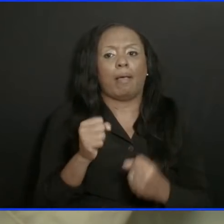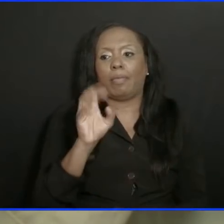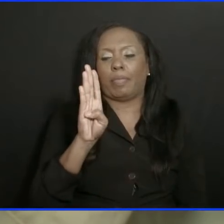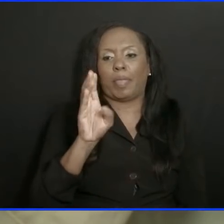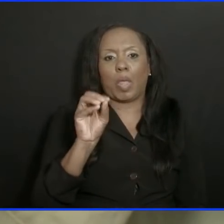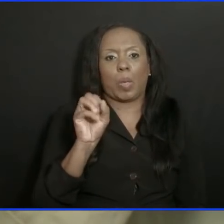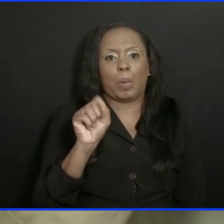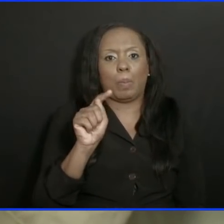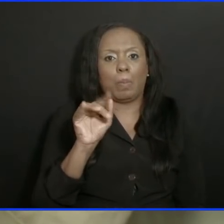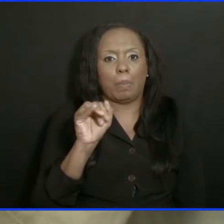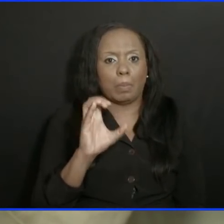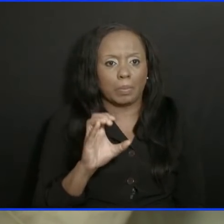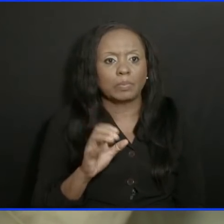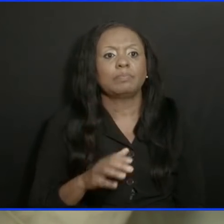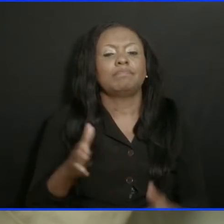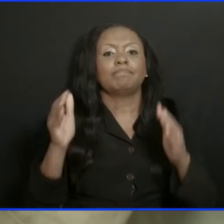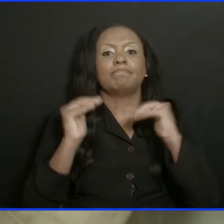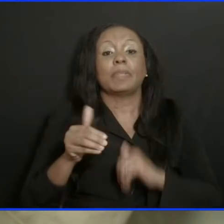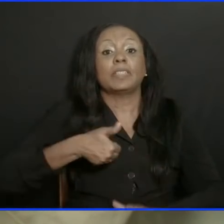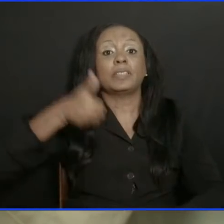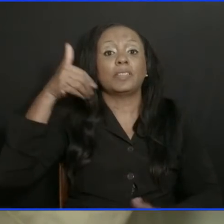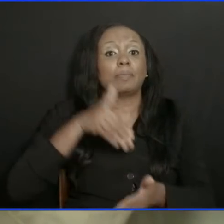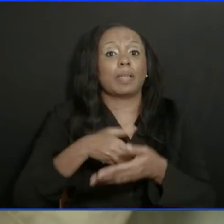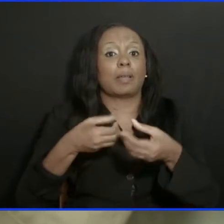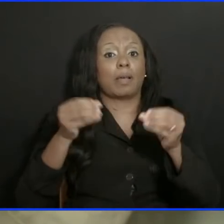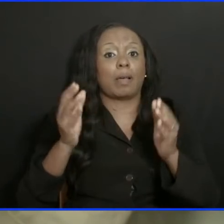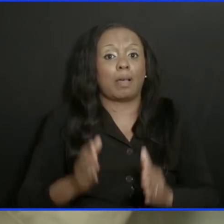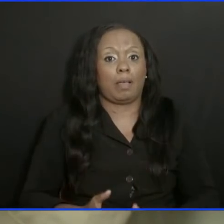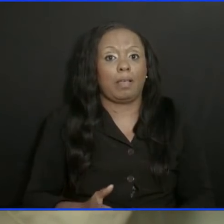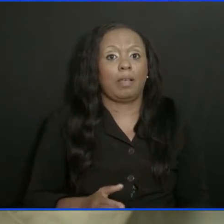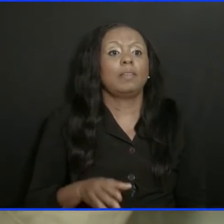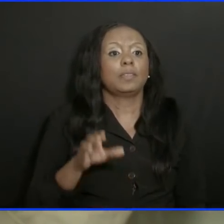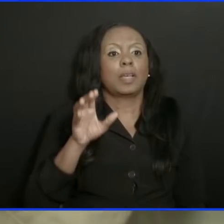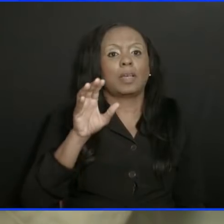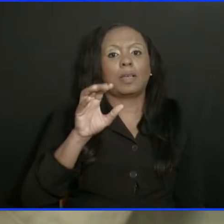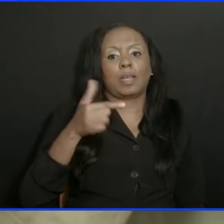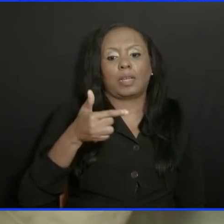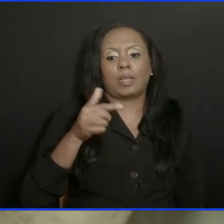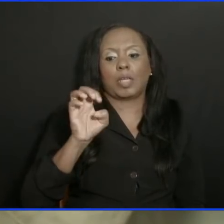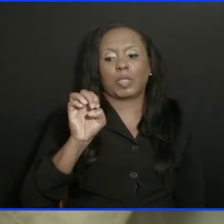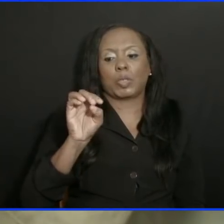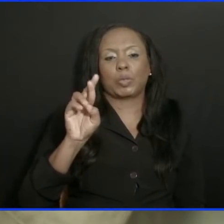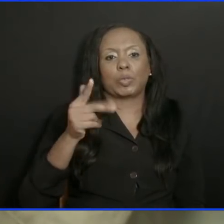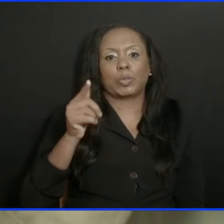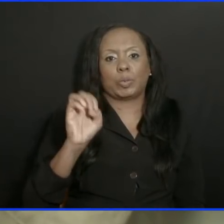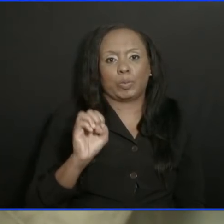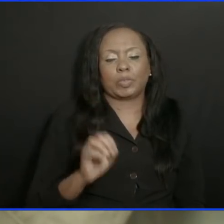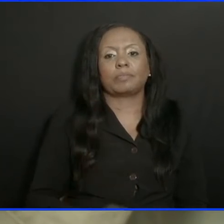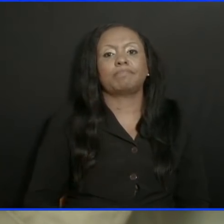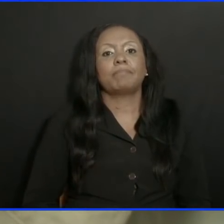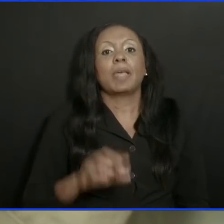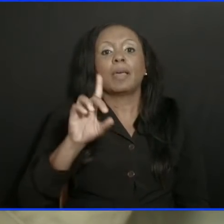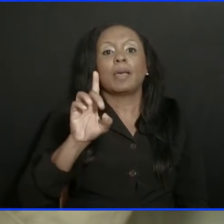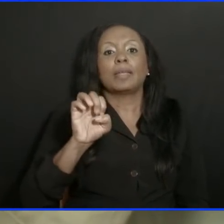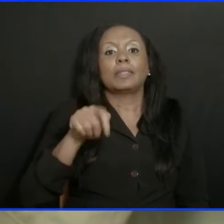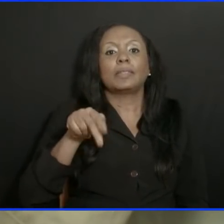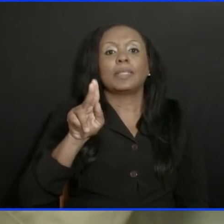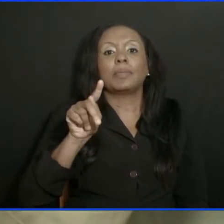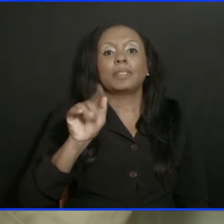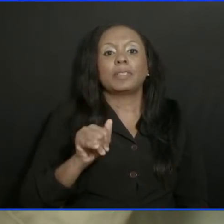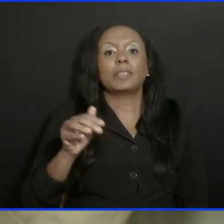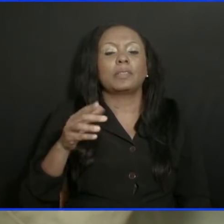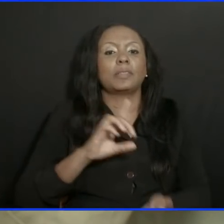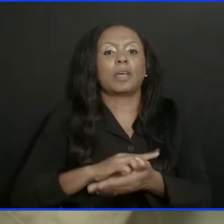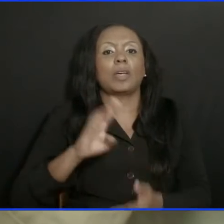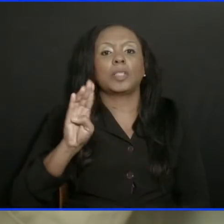the Most Honorable Jeffrey Bostic, the Chief Medical Officer, Dr. the Most Honorable Kenneth George, the Deputy Chief Medical Officer, Dr. Anton